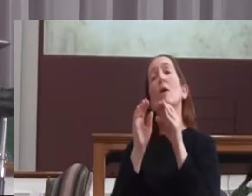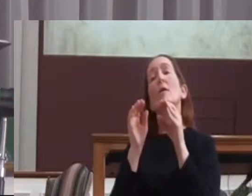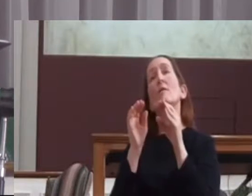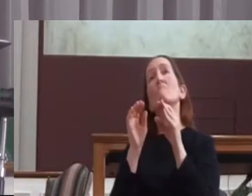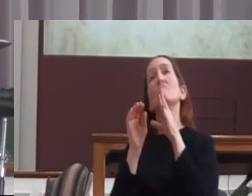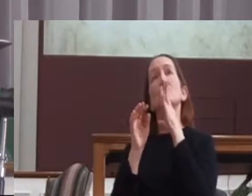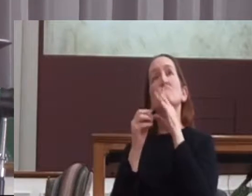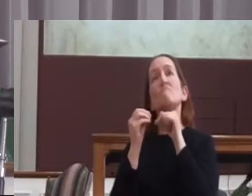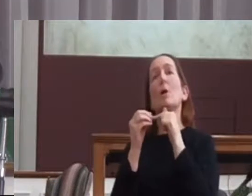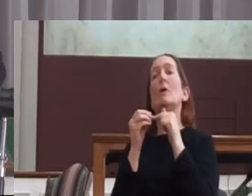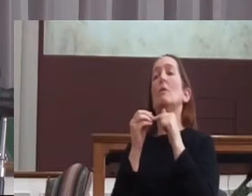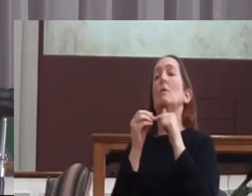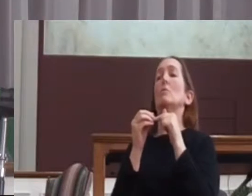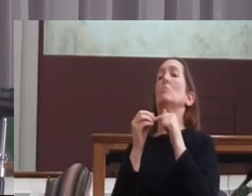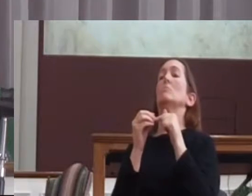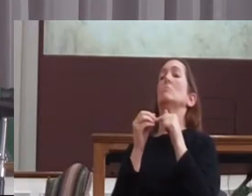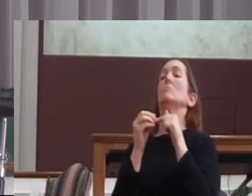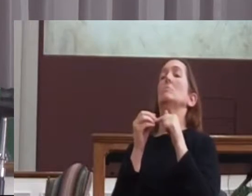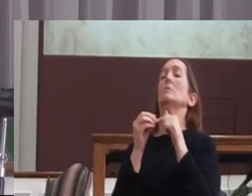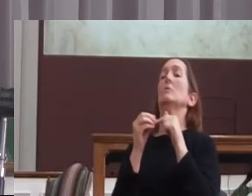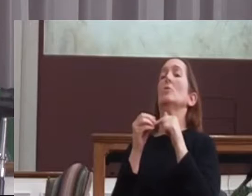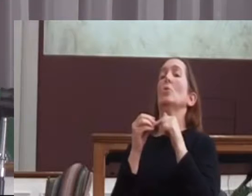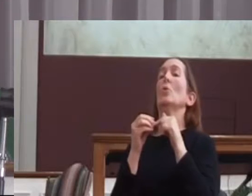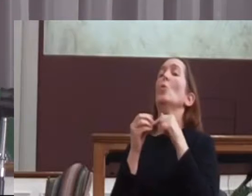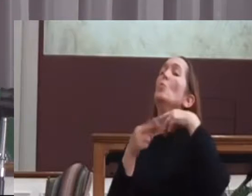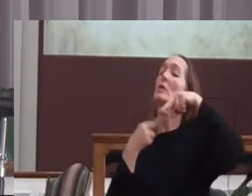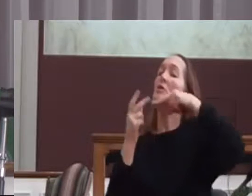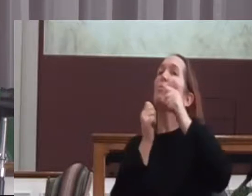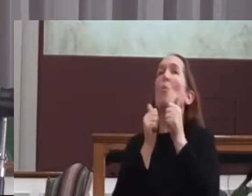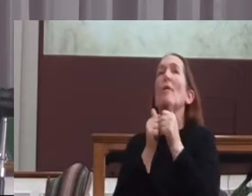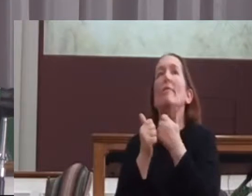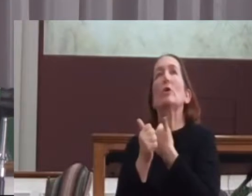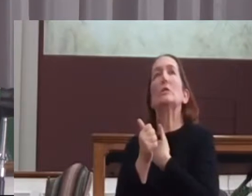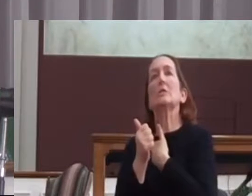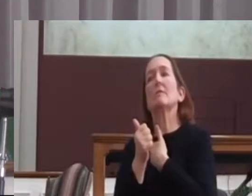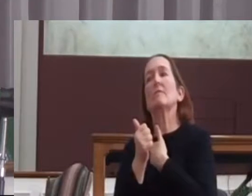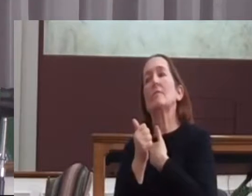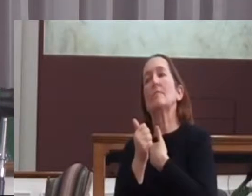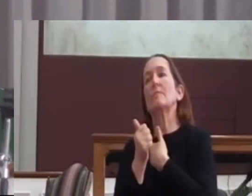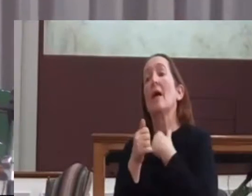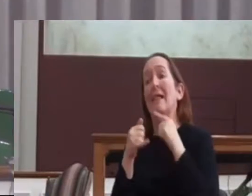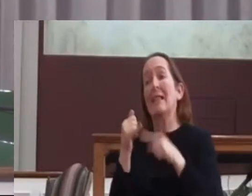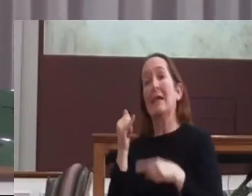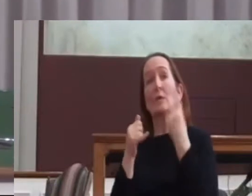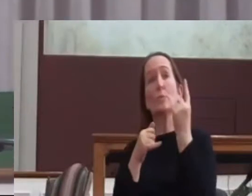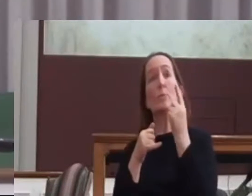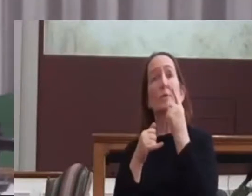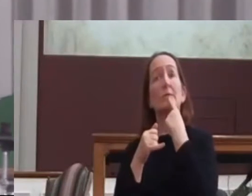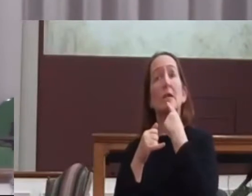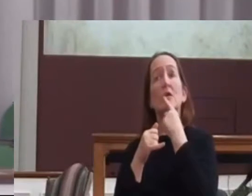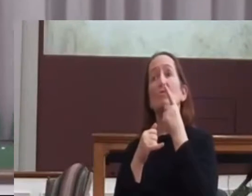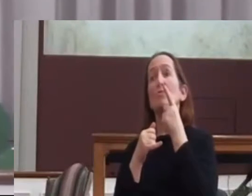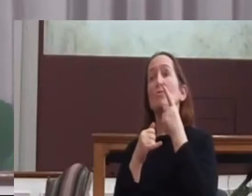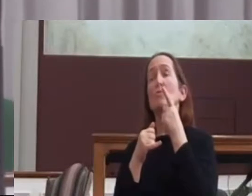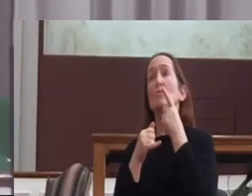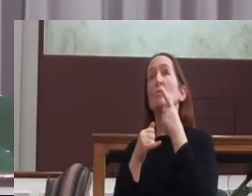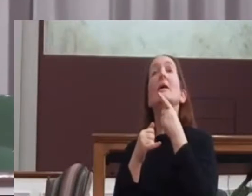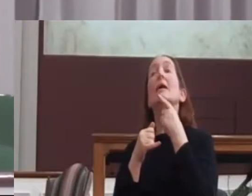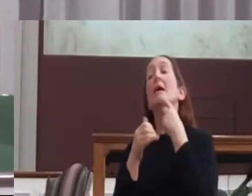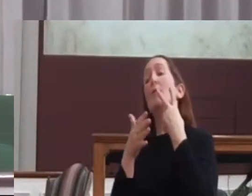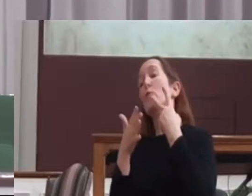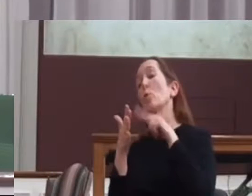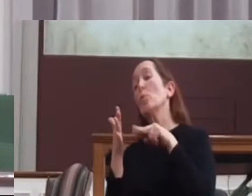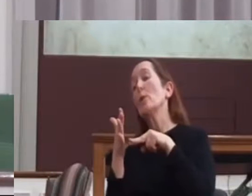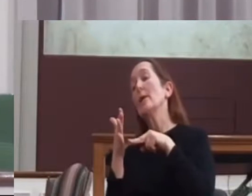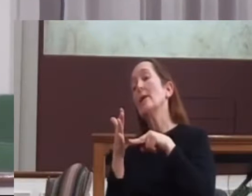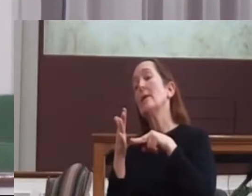eternal relationship with ourselves. About how, you know, you get to the